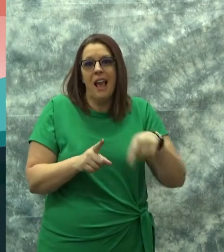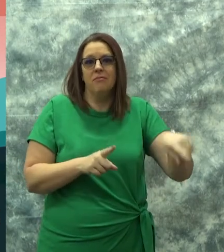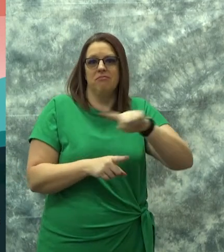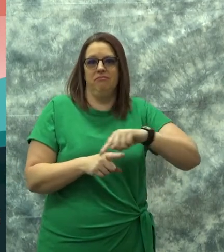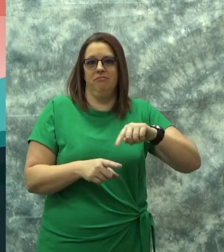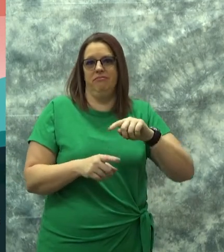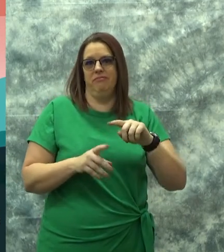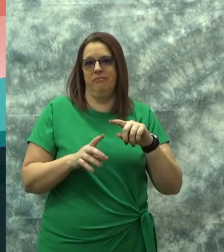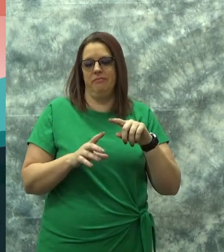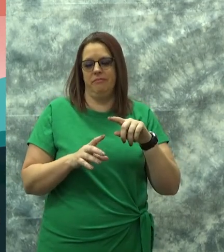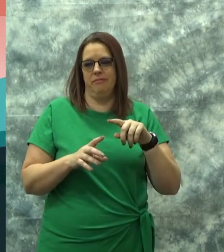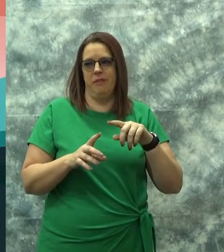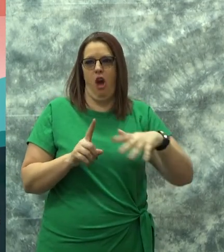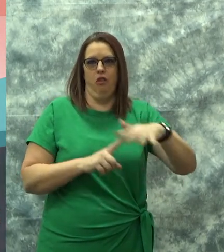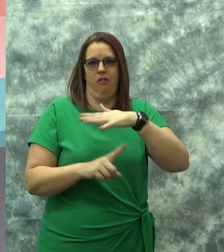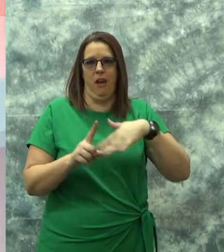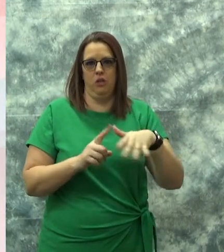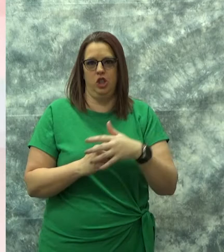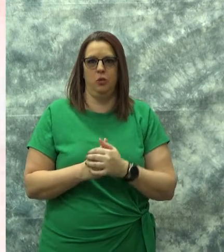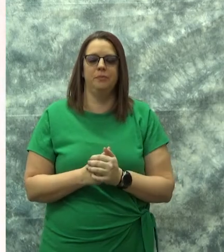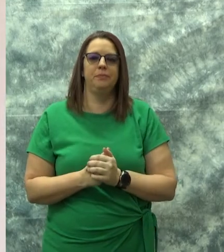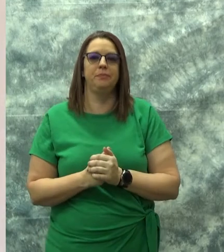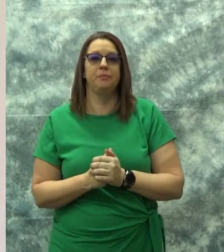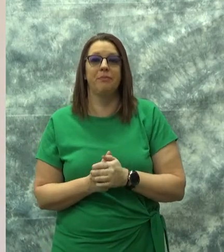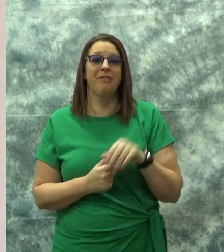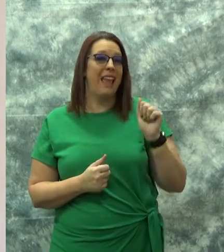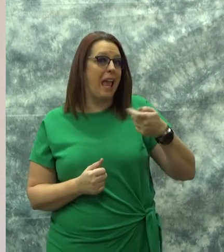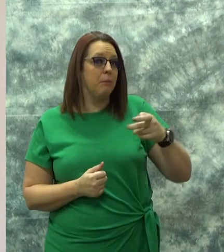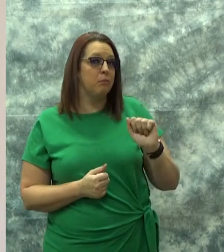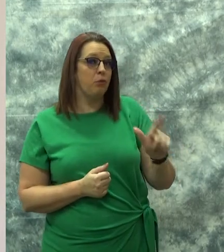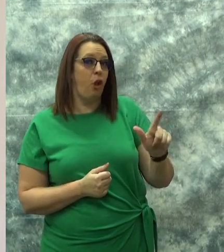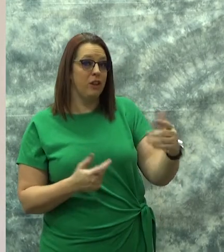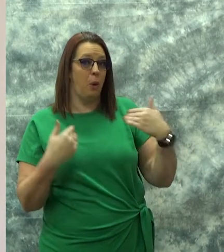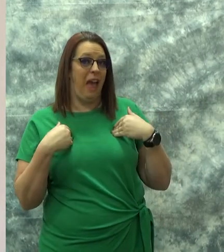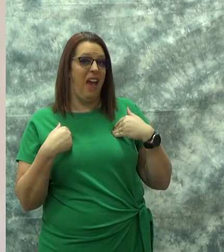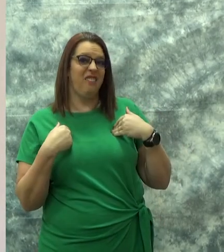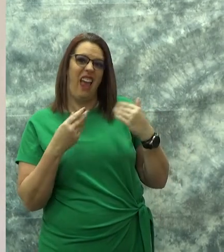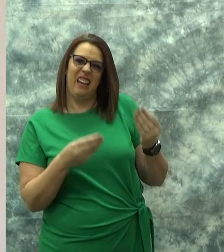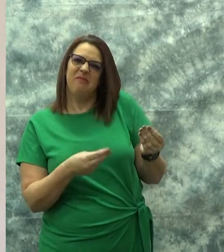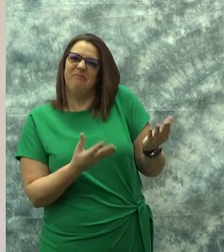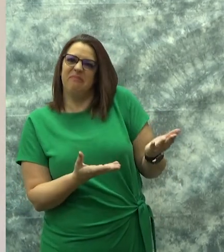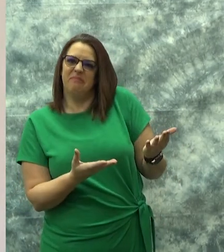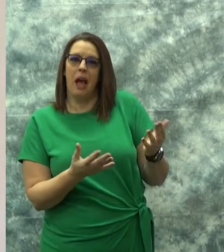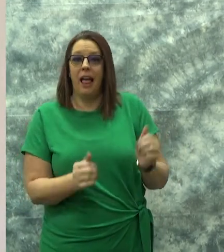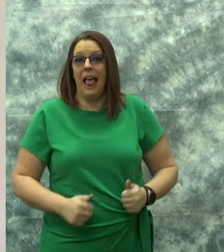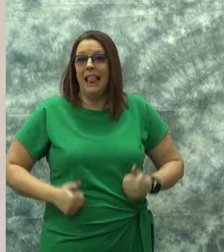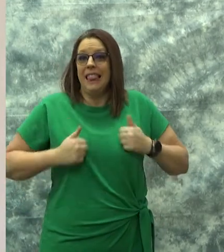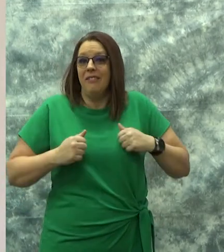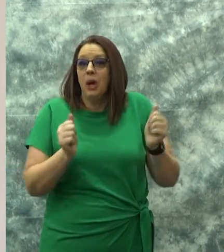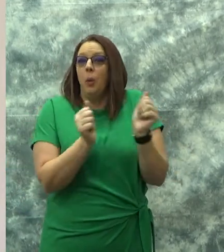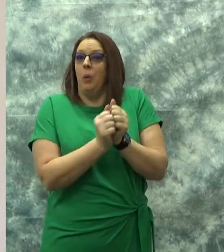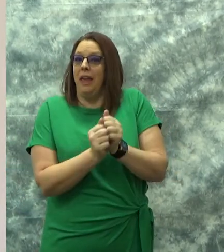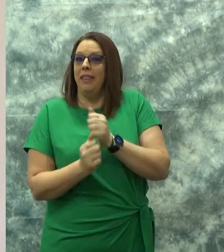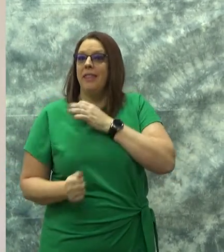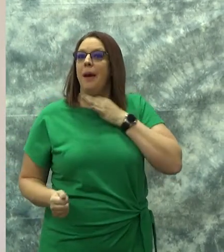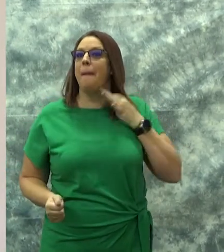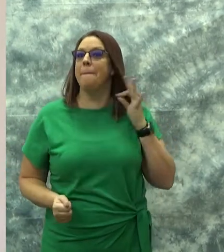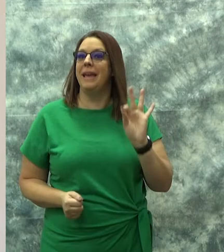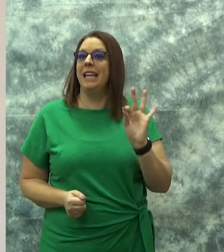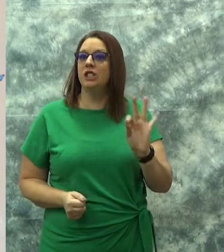emotional balance class in February. April, do you have any tips for living with a spiritual living minister?